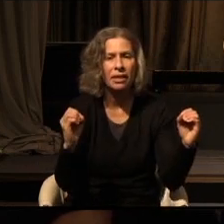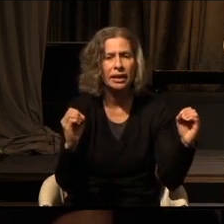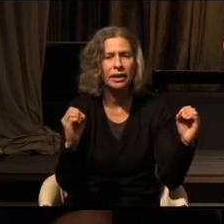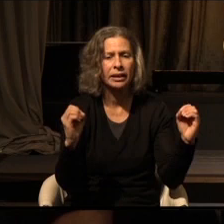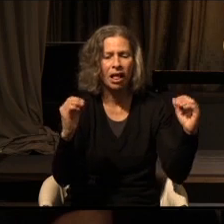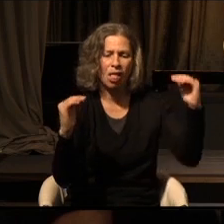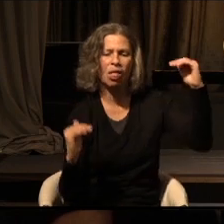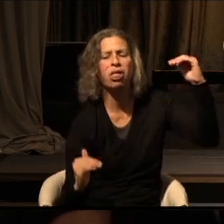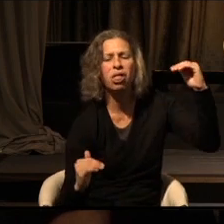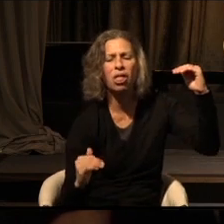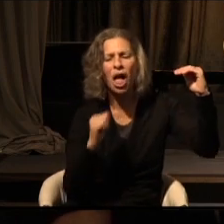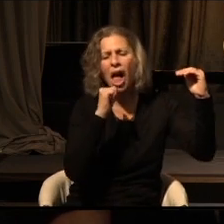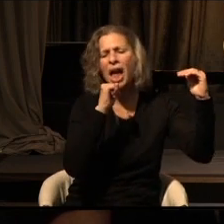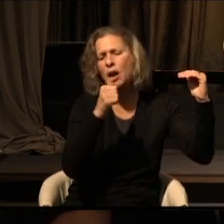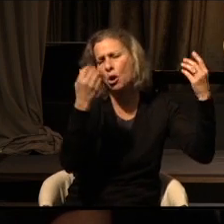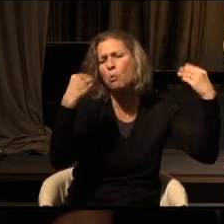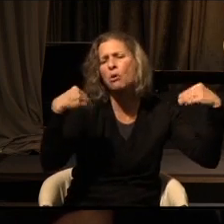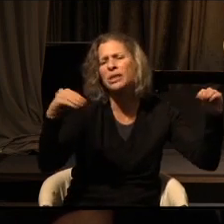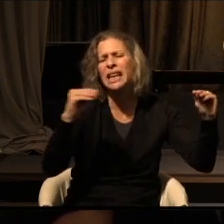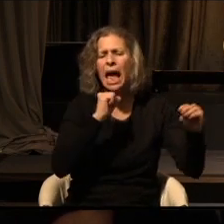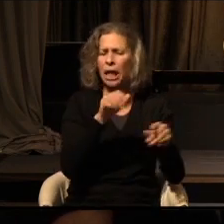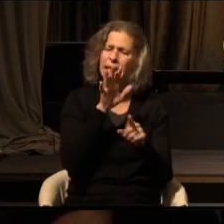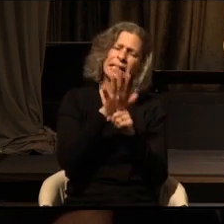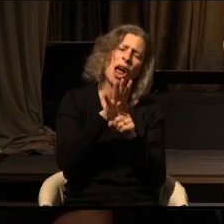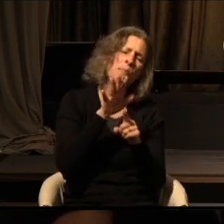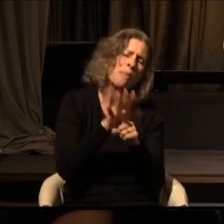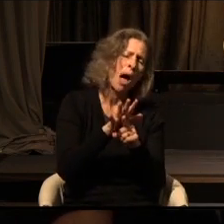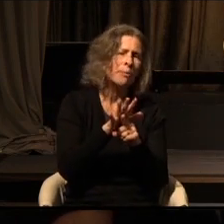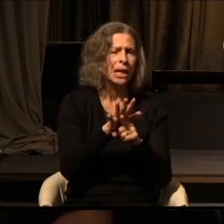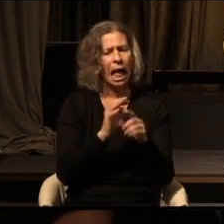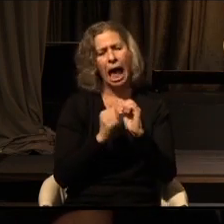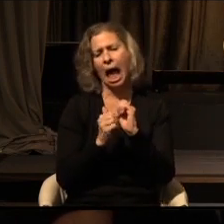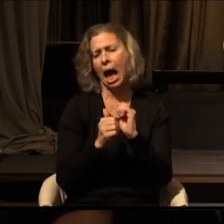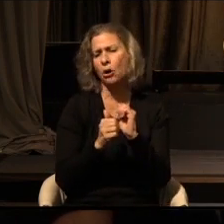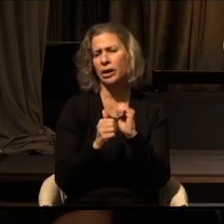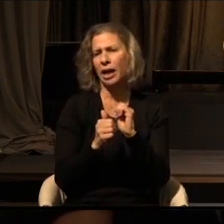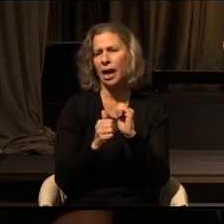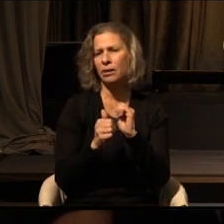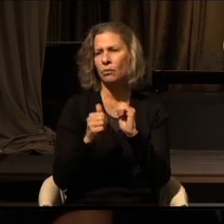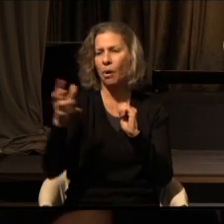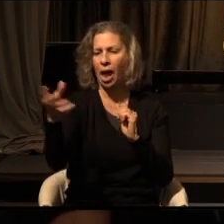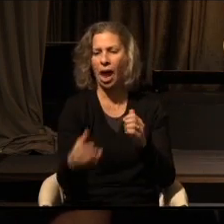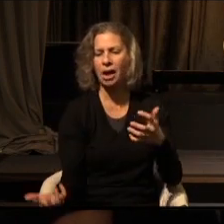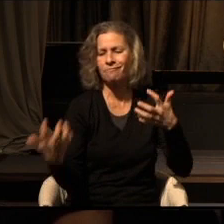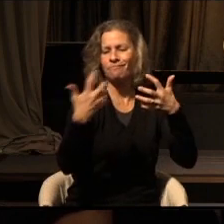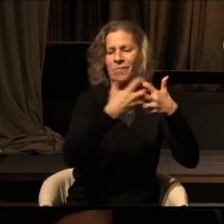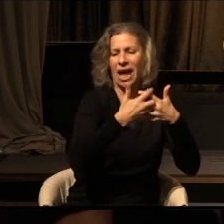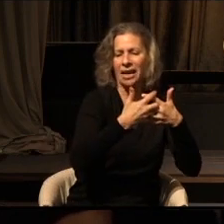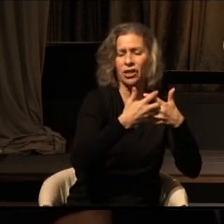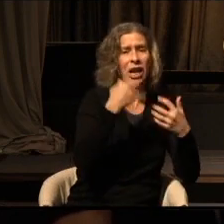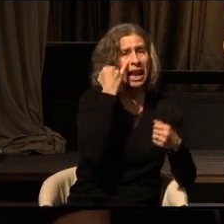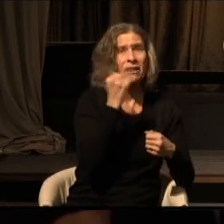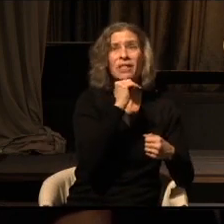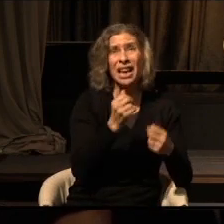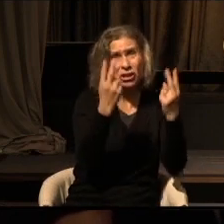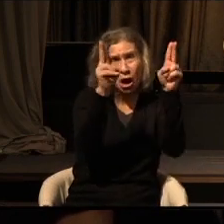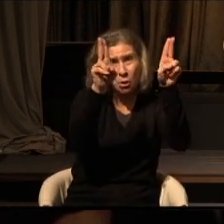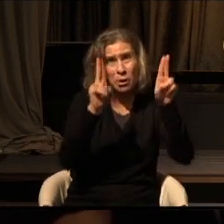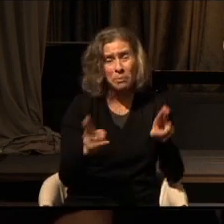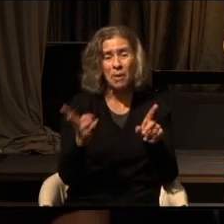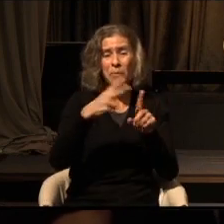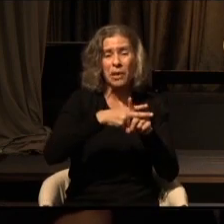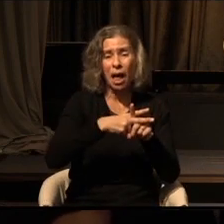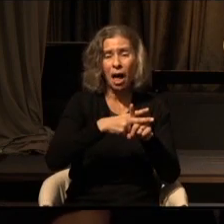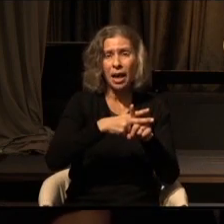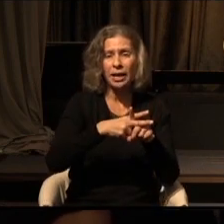par. It won't sell. I hear so often, how can we program them or put them in our showcase if they don't apply? Yet,